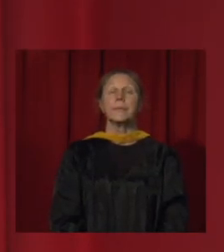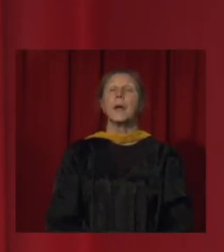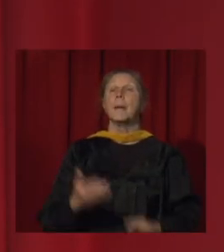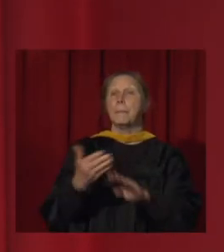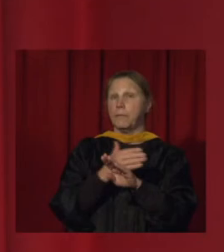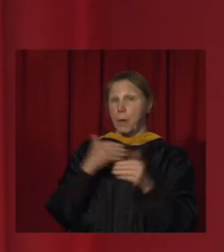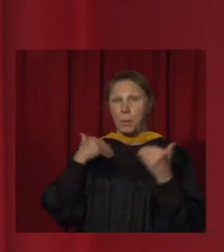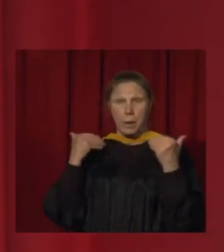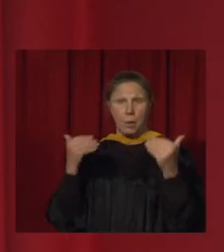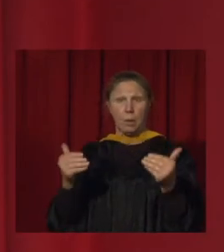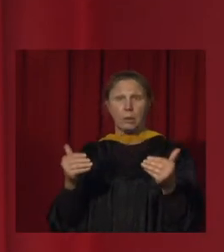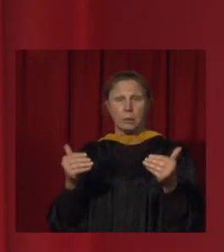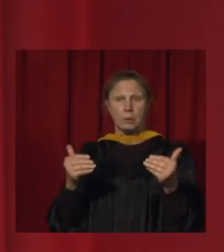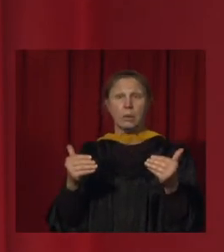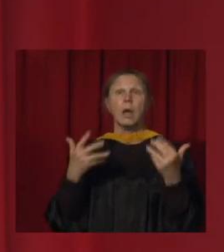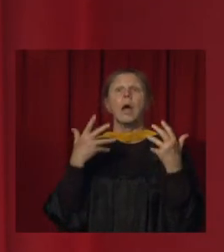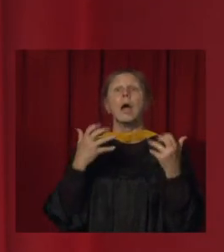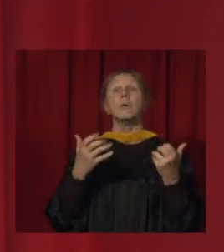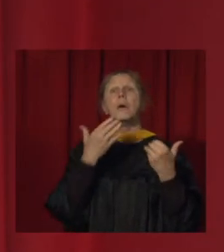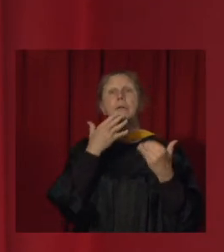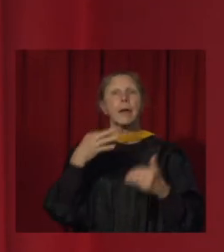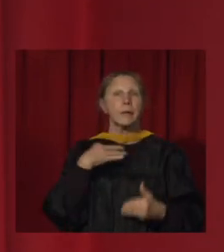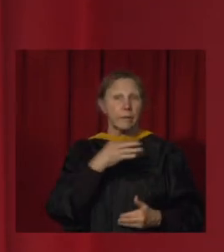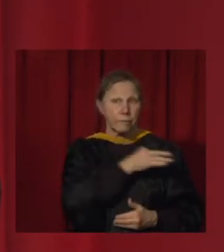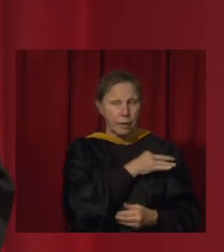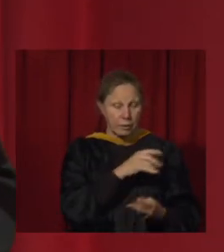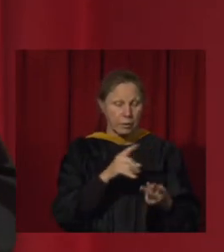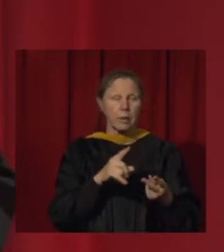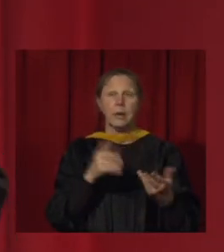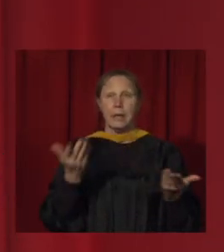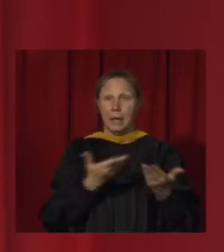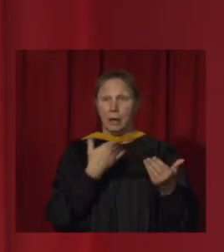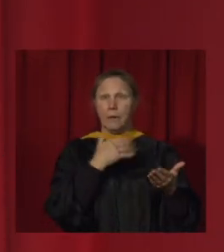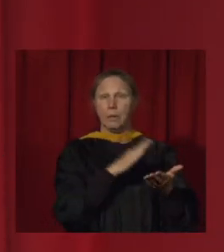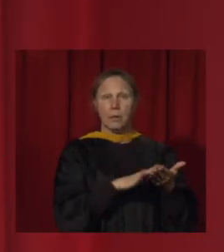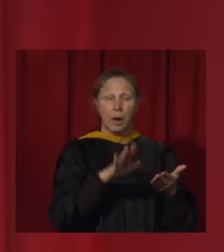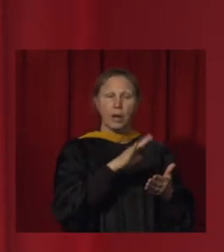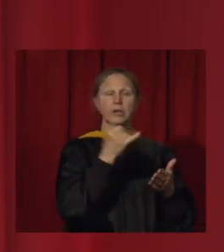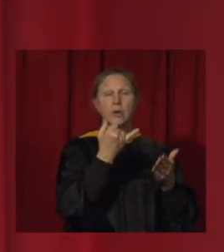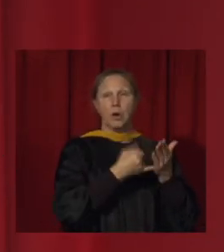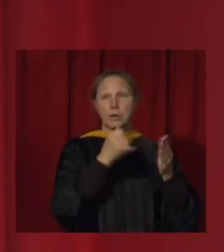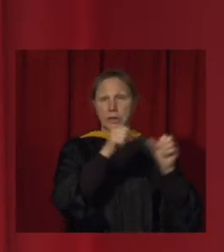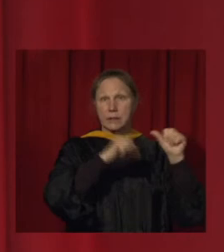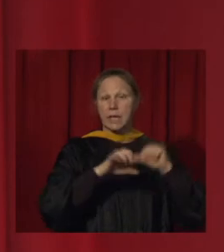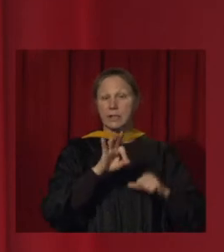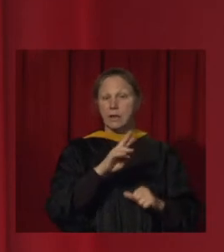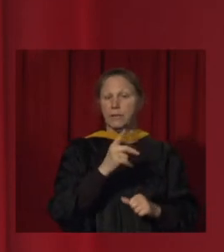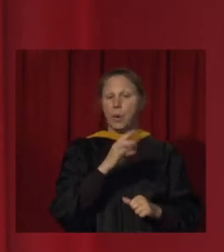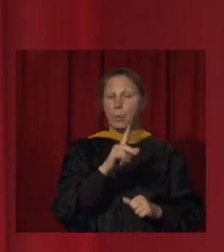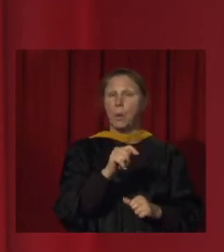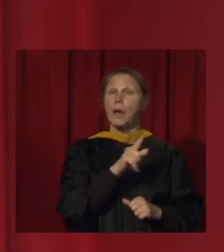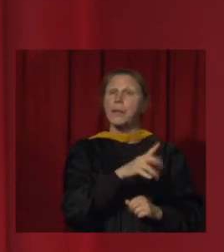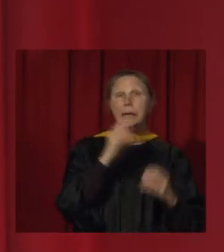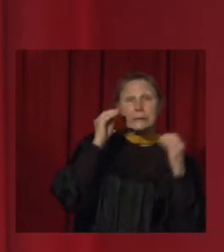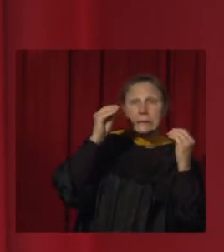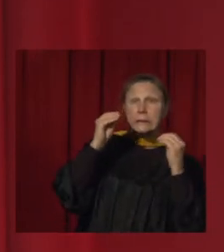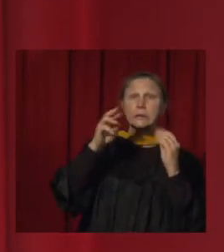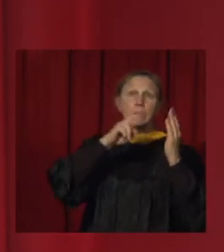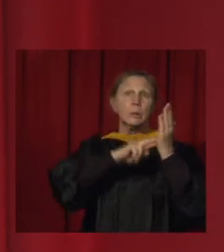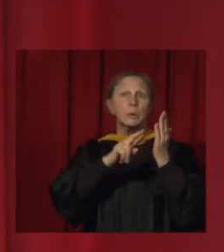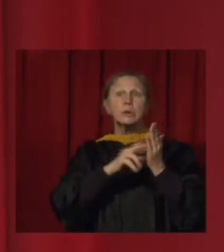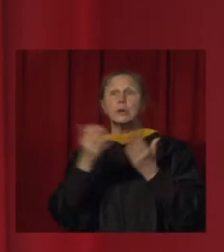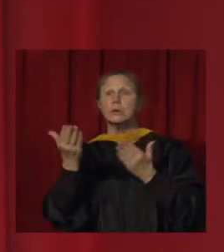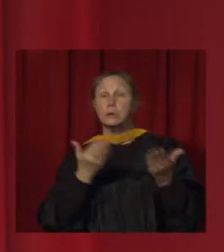Before we go further, I would like to thank the faculty of Fulbright College Arts and Sciences. Their teaching, their research, and